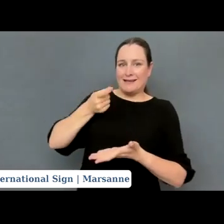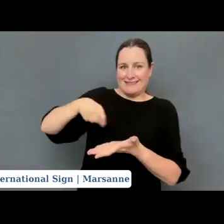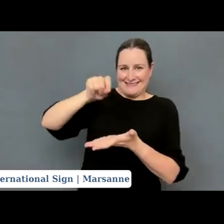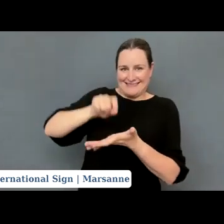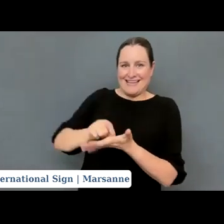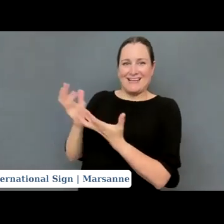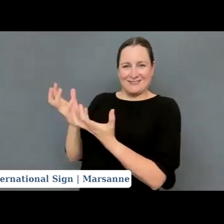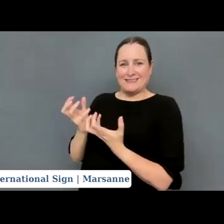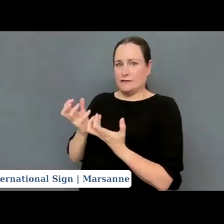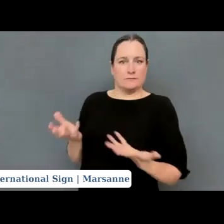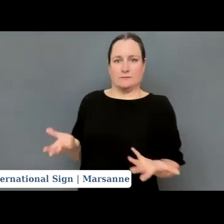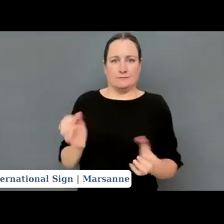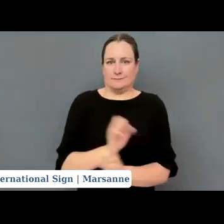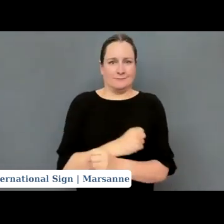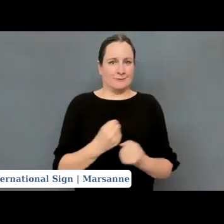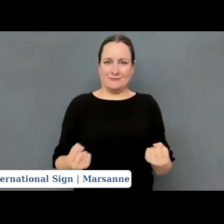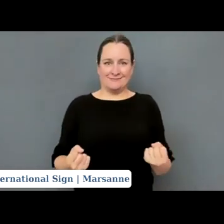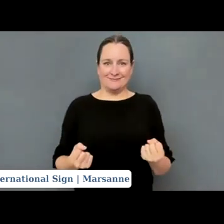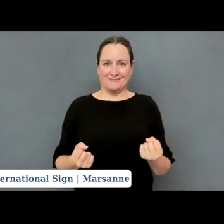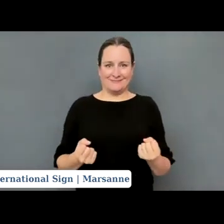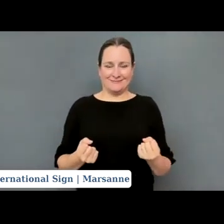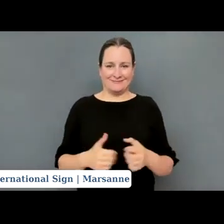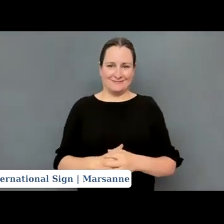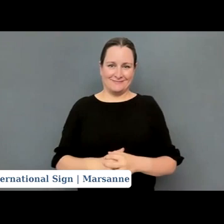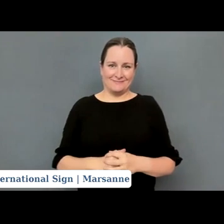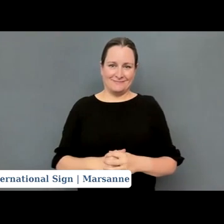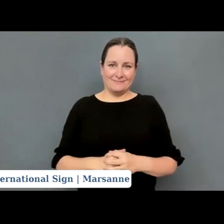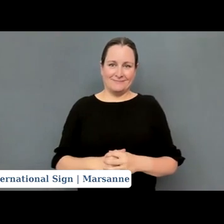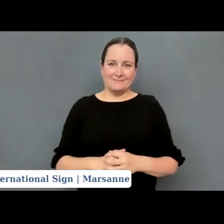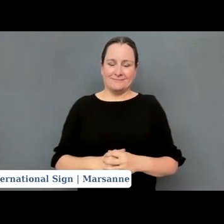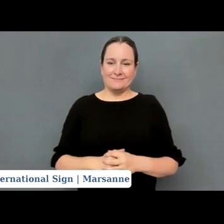the payment before starting the process.